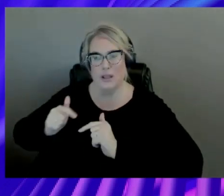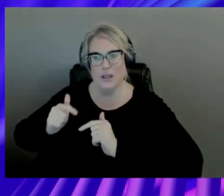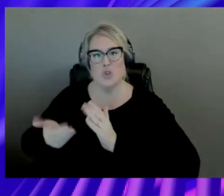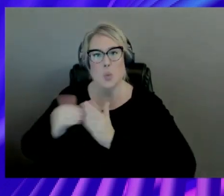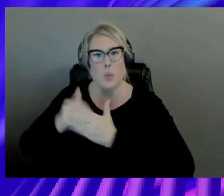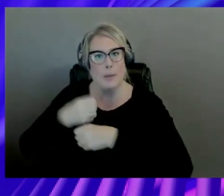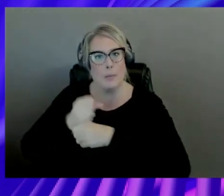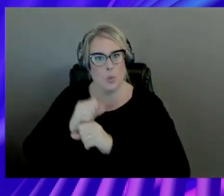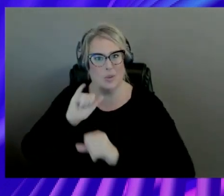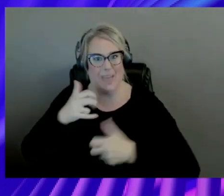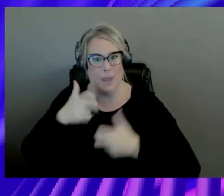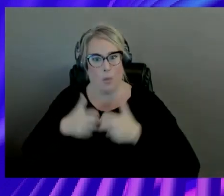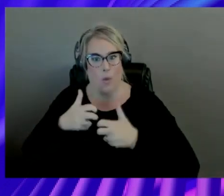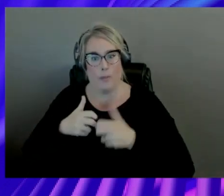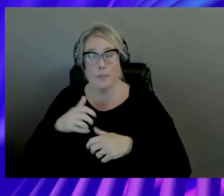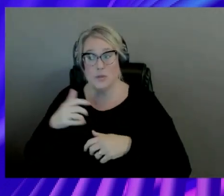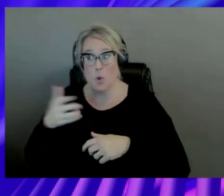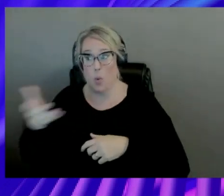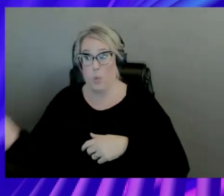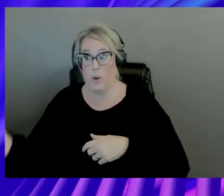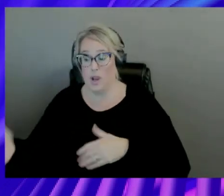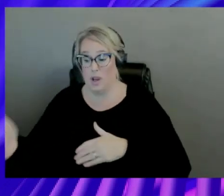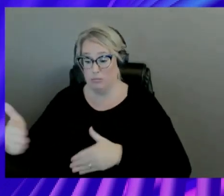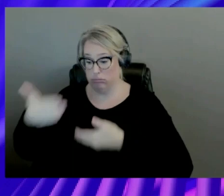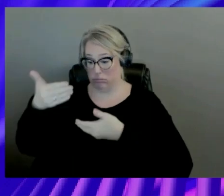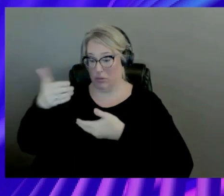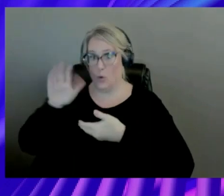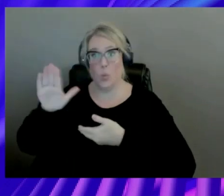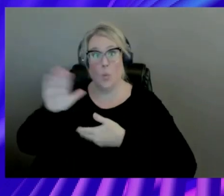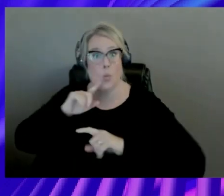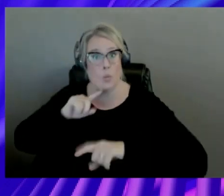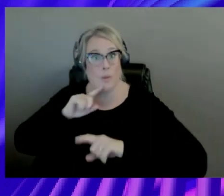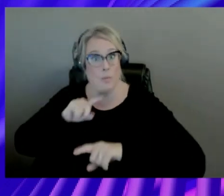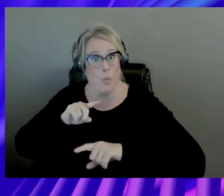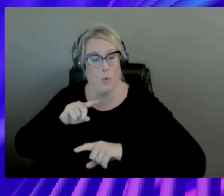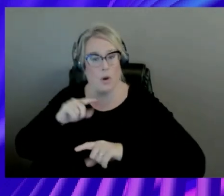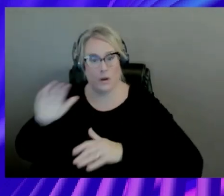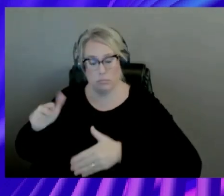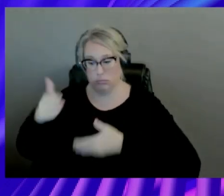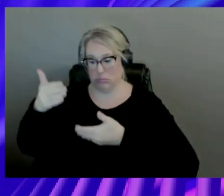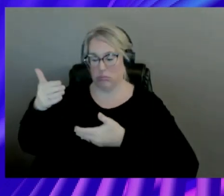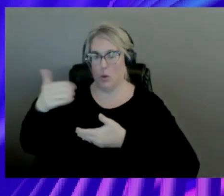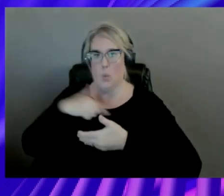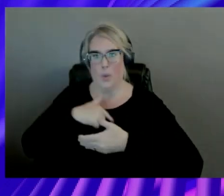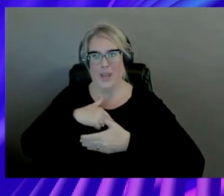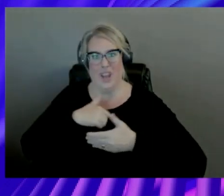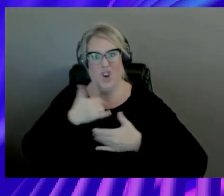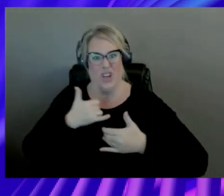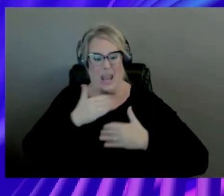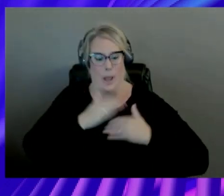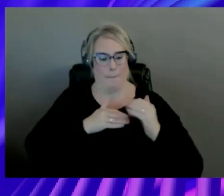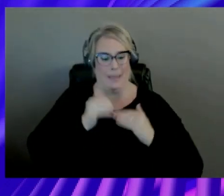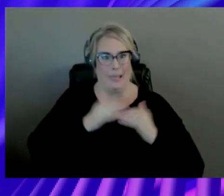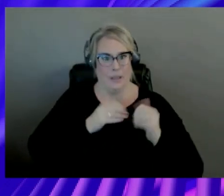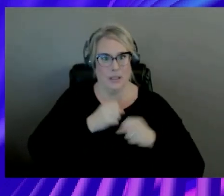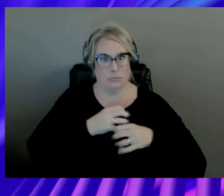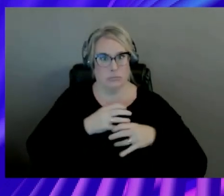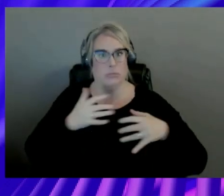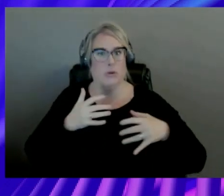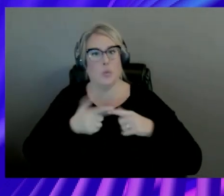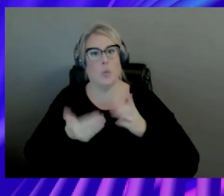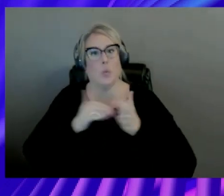is we're taking your report, our buildup of creating that POC in order to reproduce the issue, and then